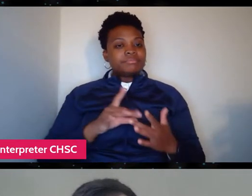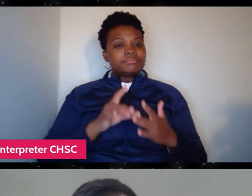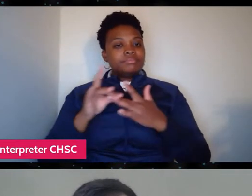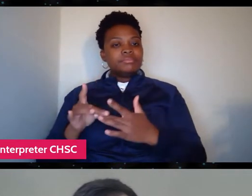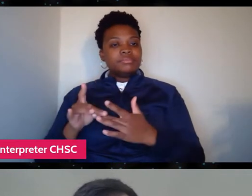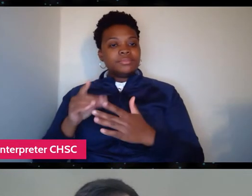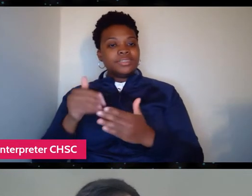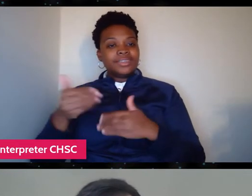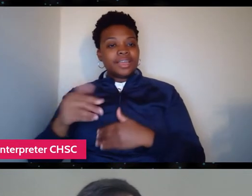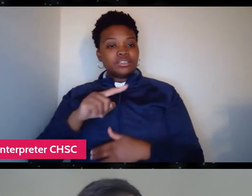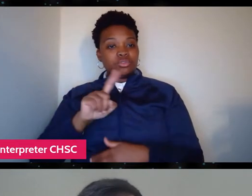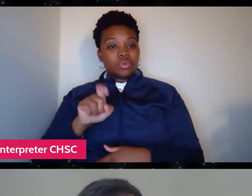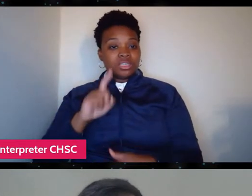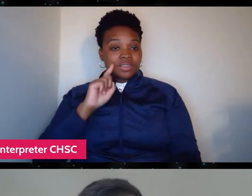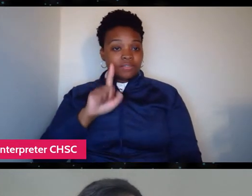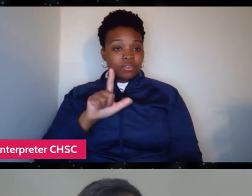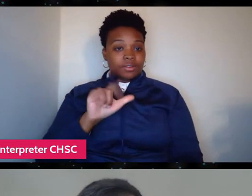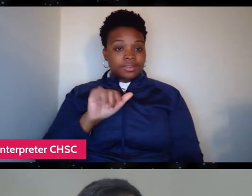question, Liz.